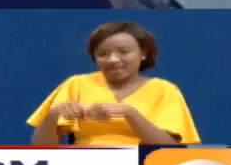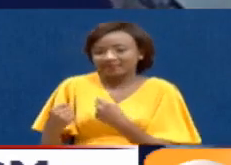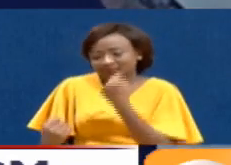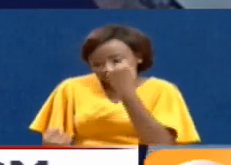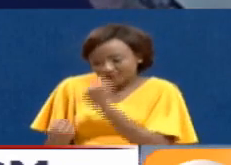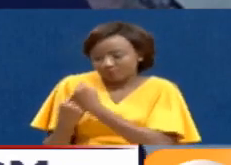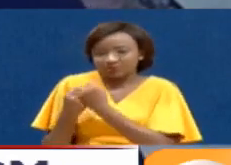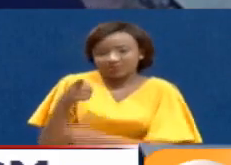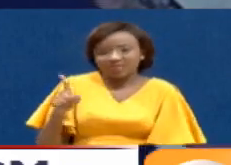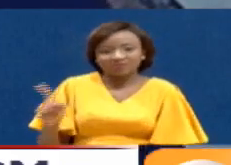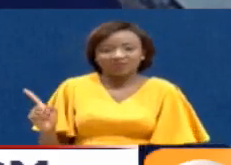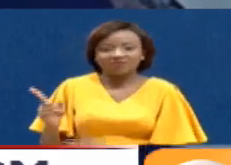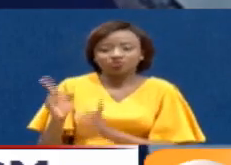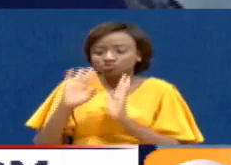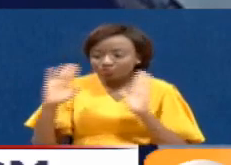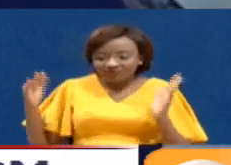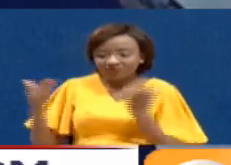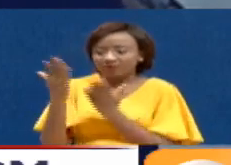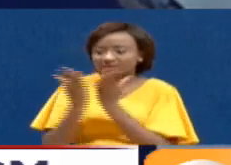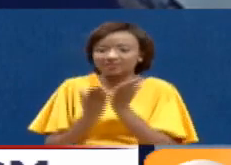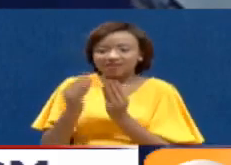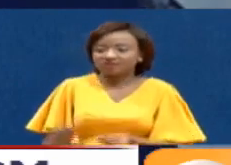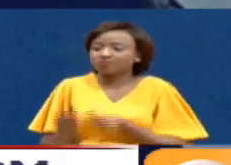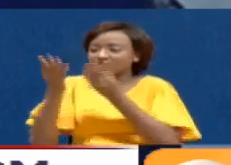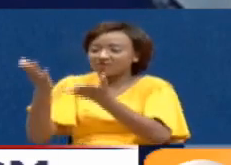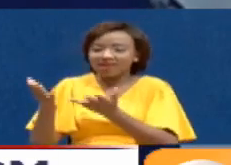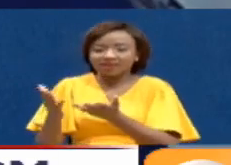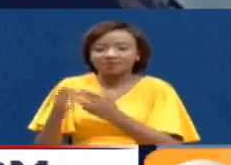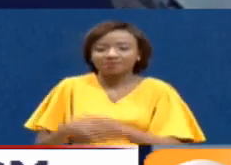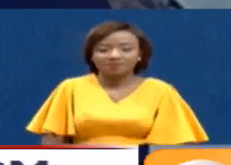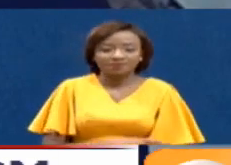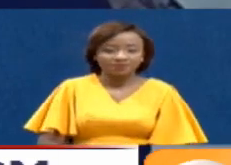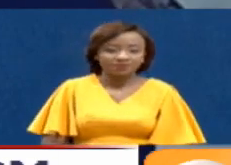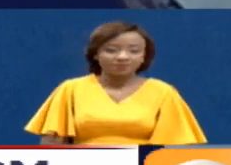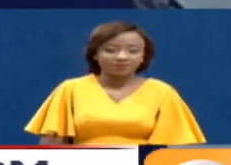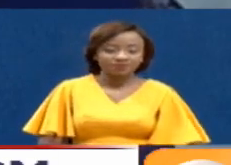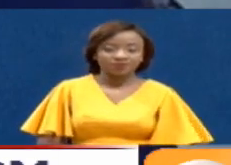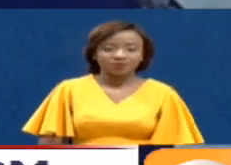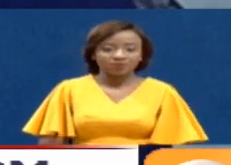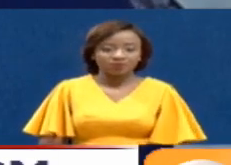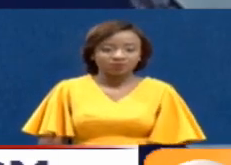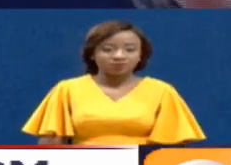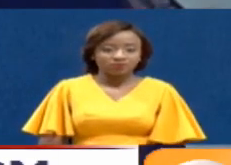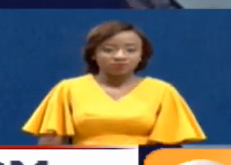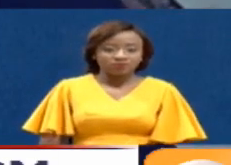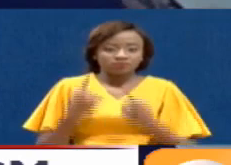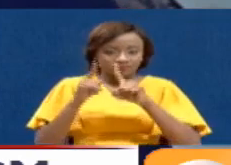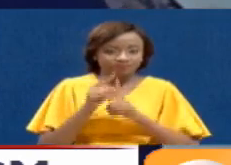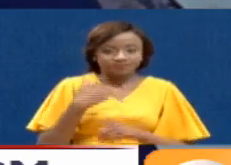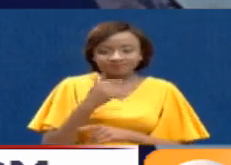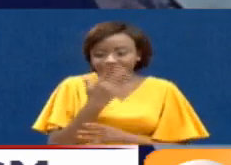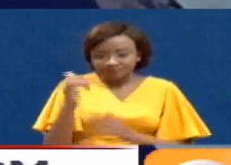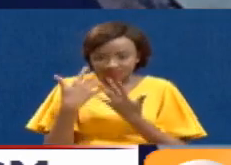they are applied to service obligations under these difficult circumstances. There is another thing which countries can do at